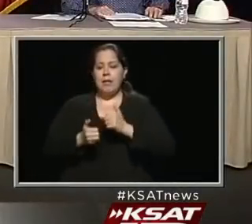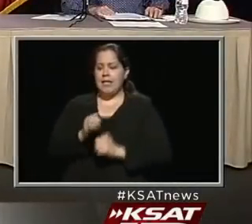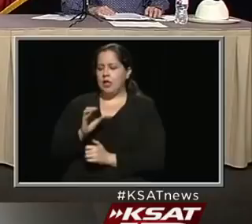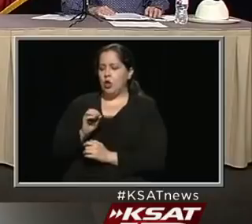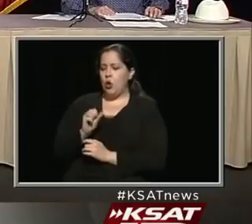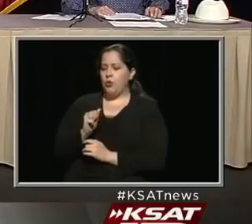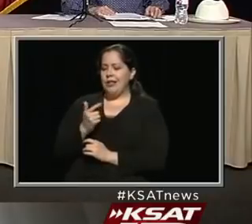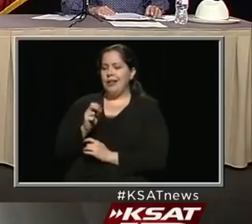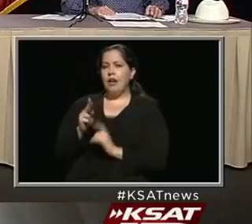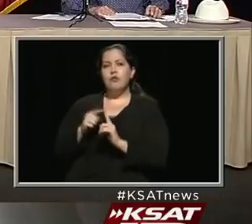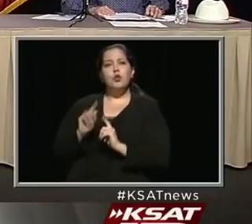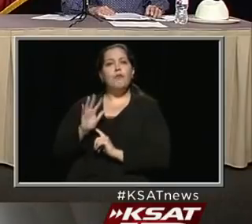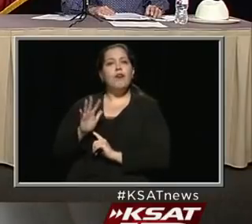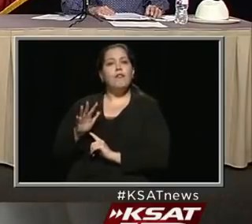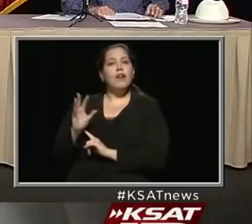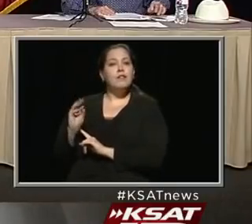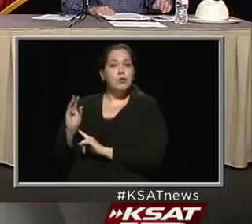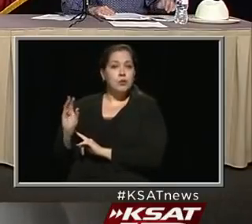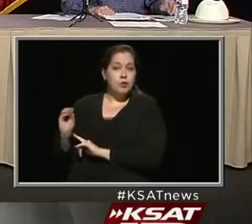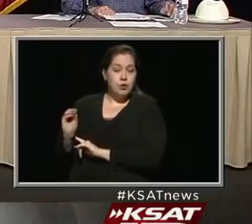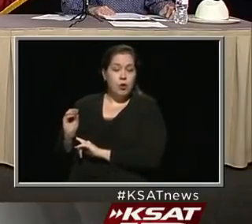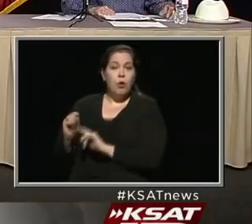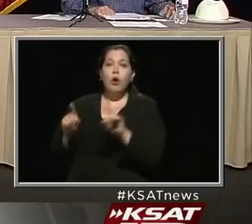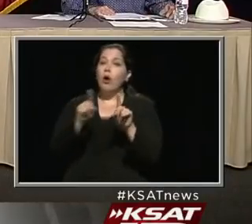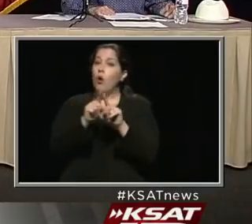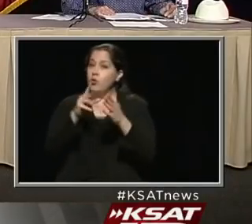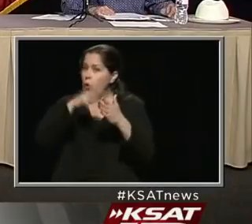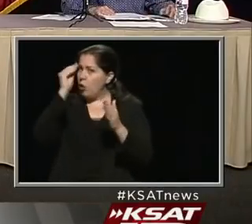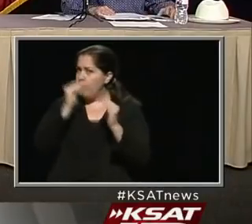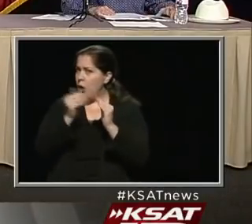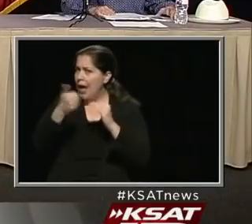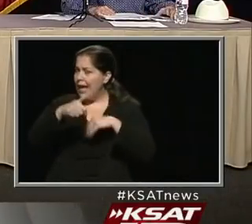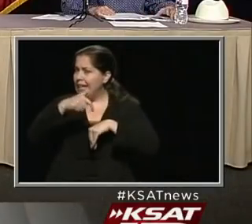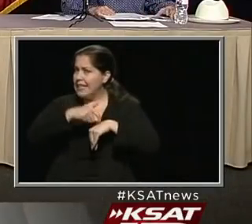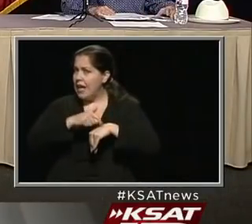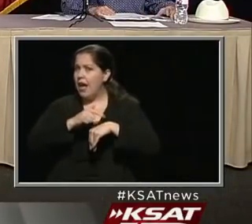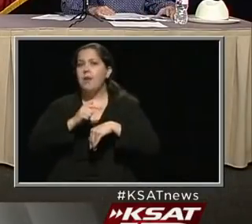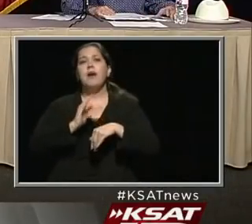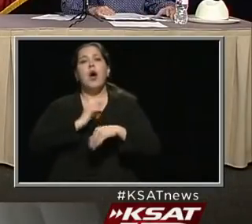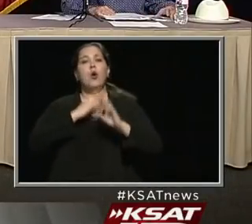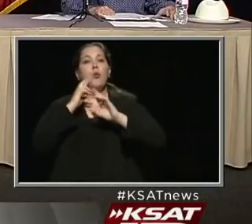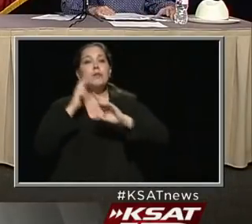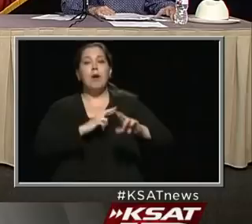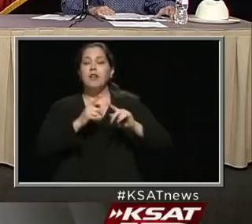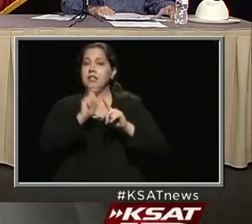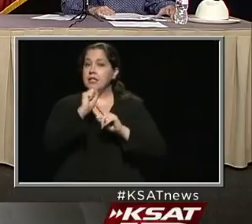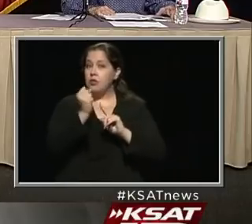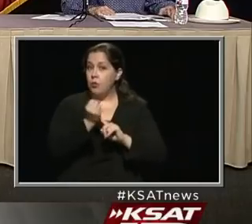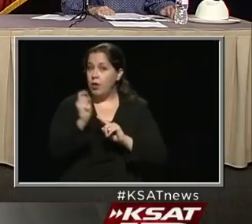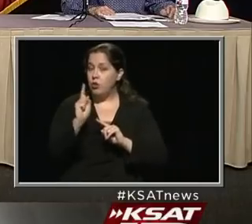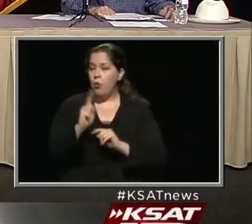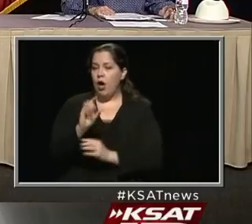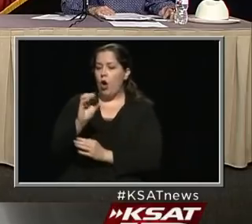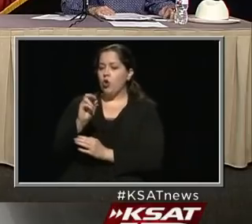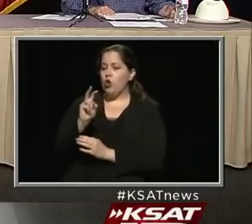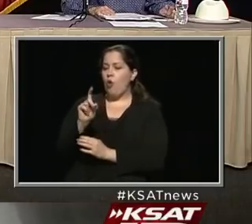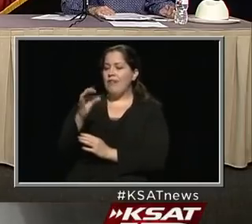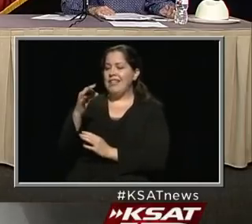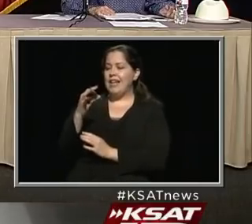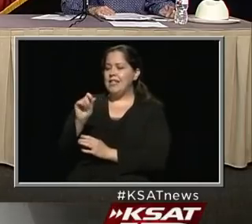COSAGOV to 55000, and you can also learn more anytime about our response to this situation at